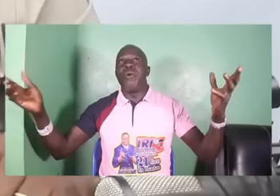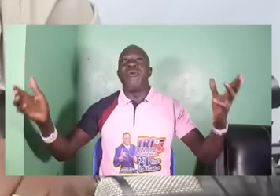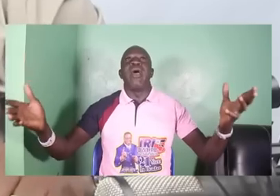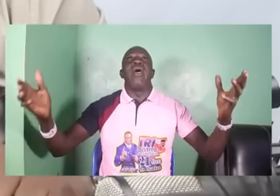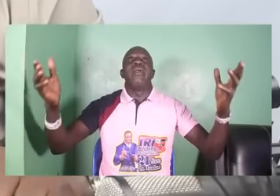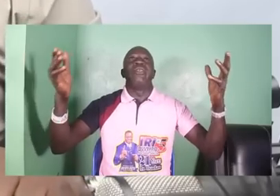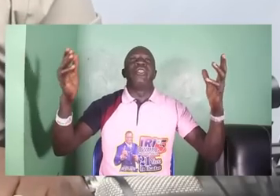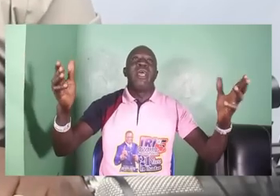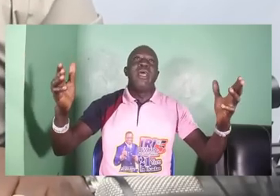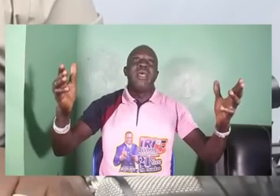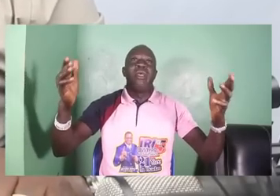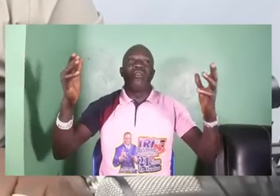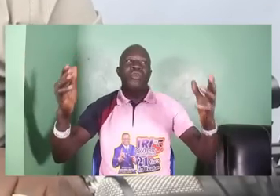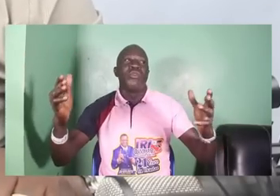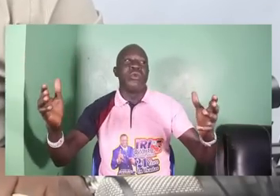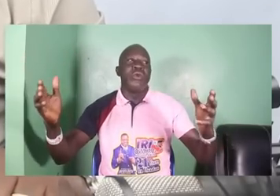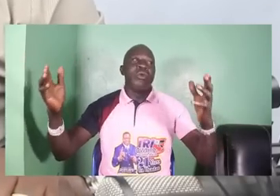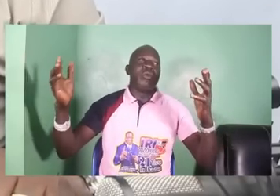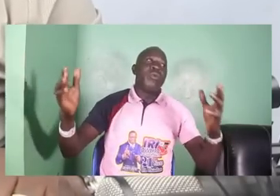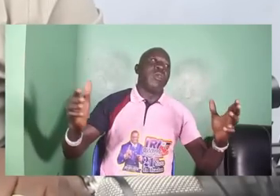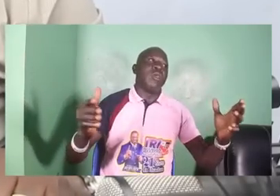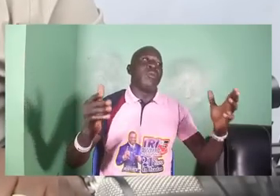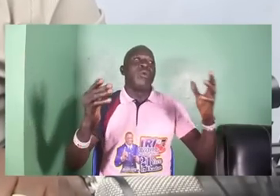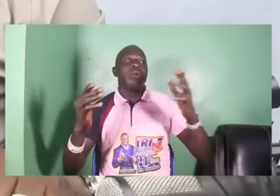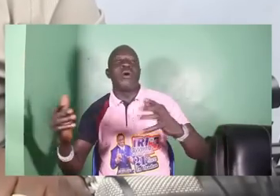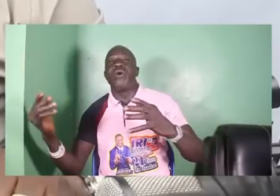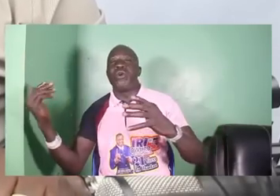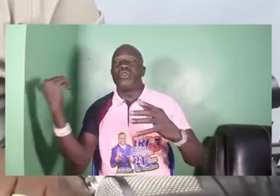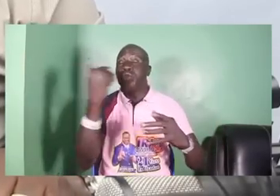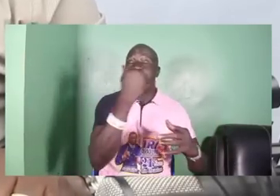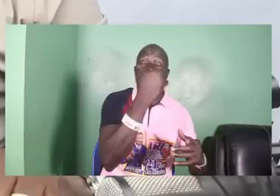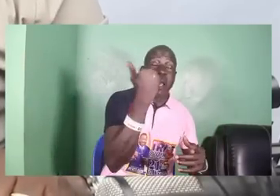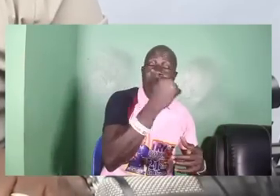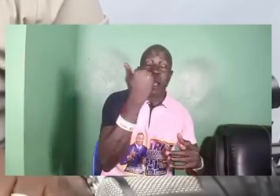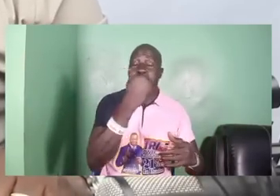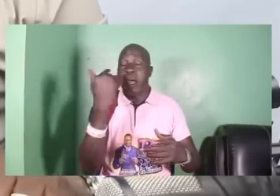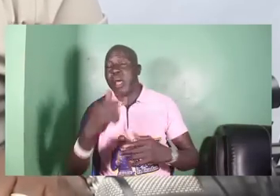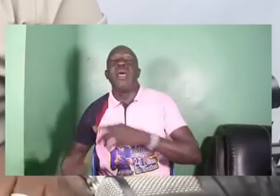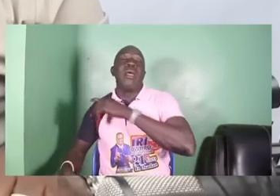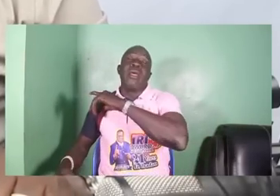I'm a fairy Jesu, Kima Wodure,